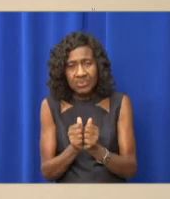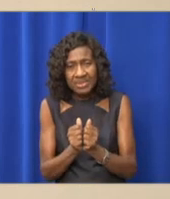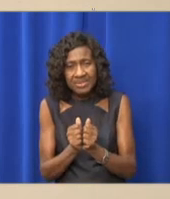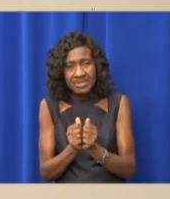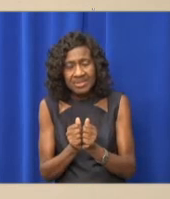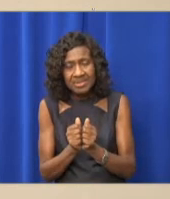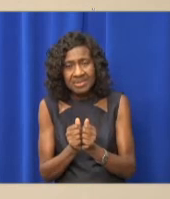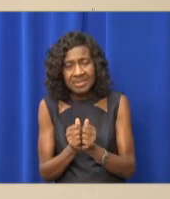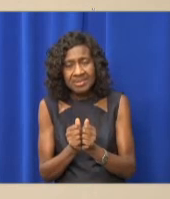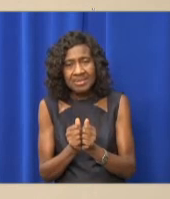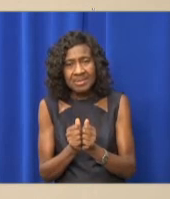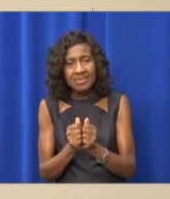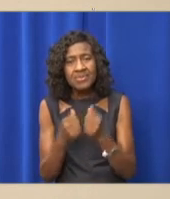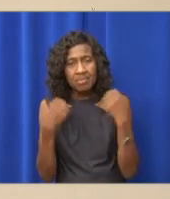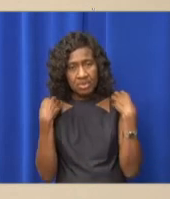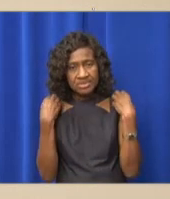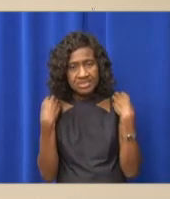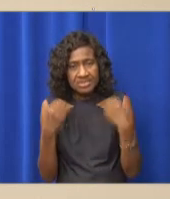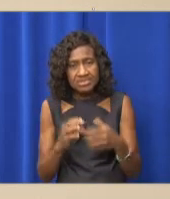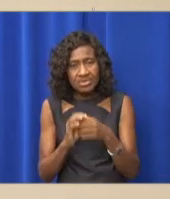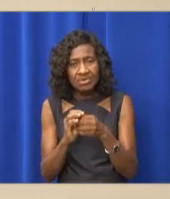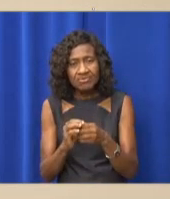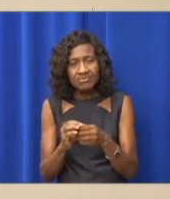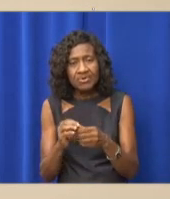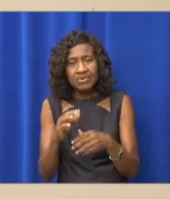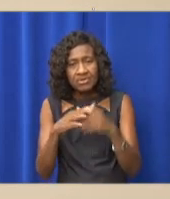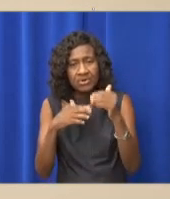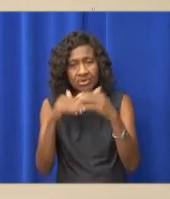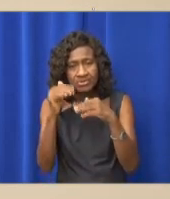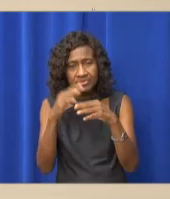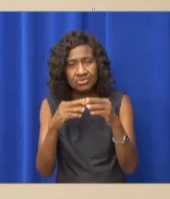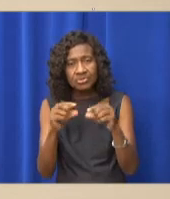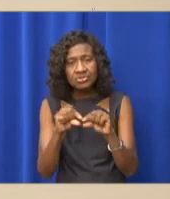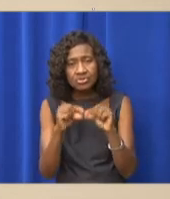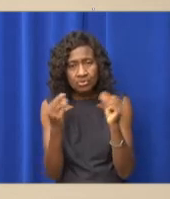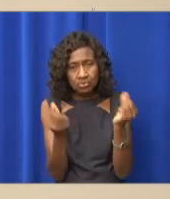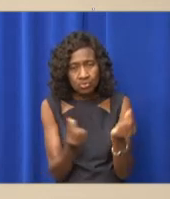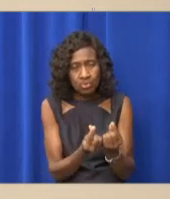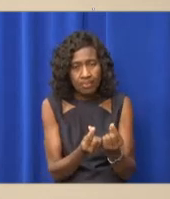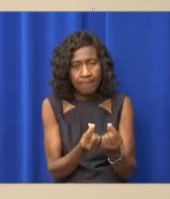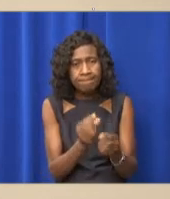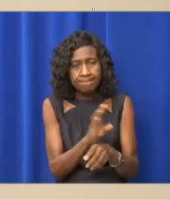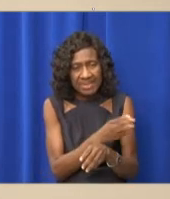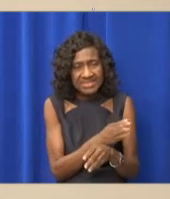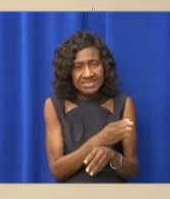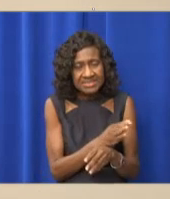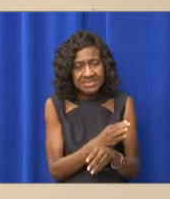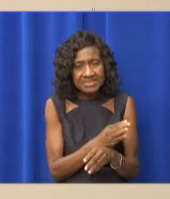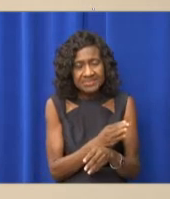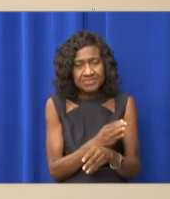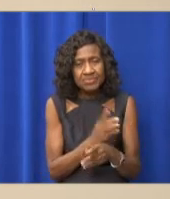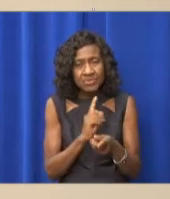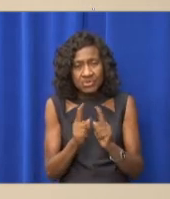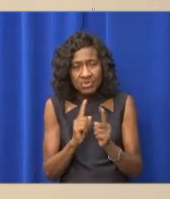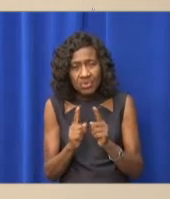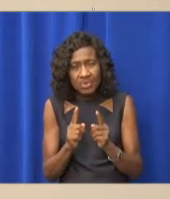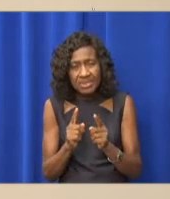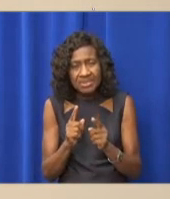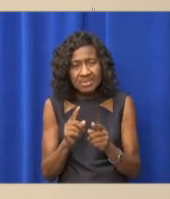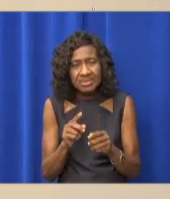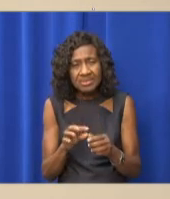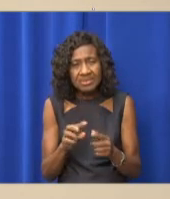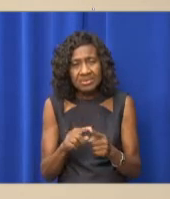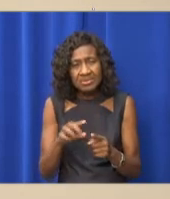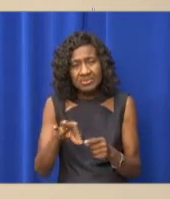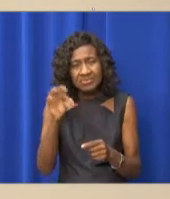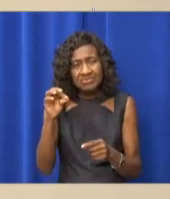construction companies, with Dr. Lee, with public health, about how we go about that exercise. And some